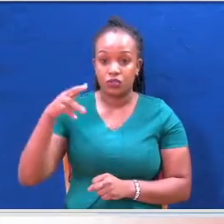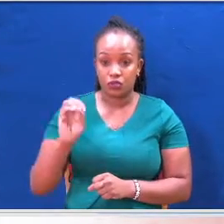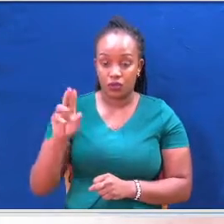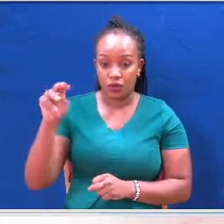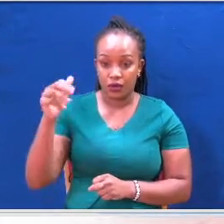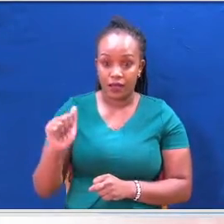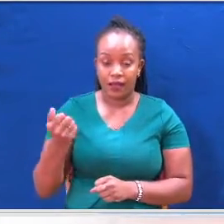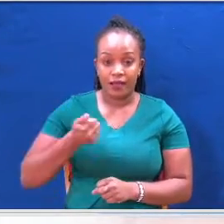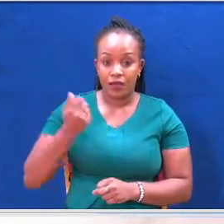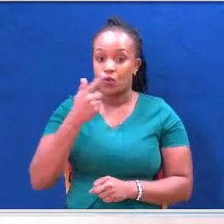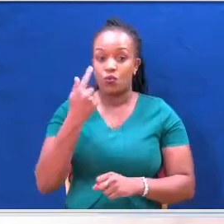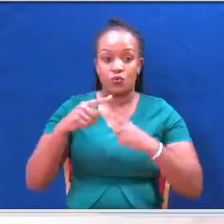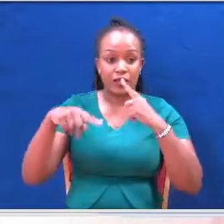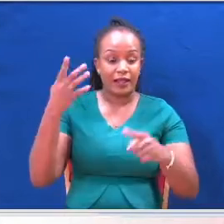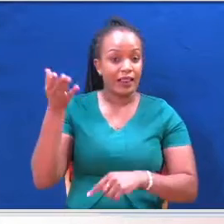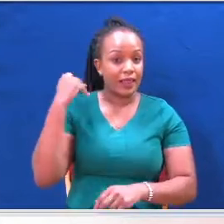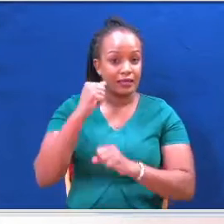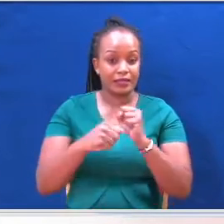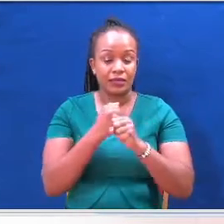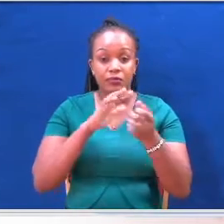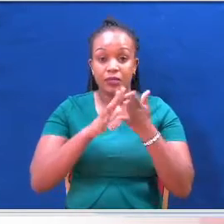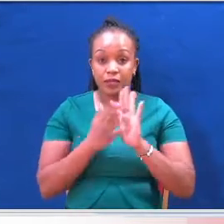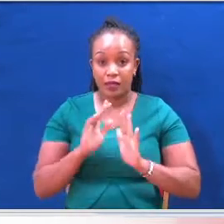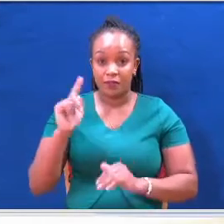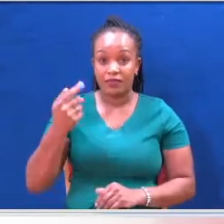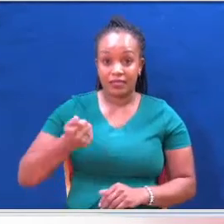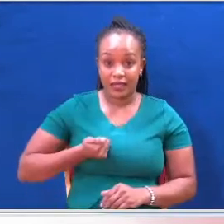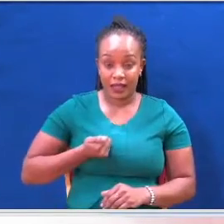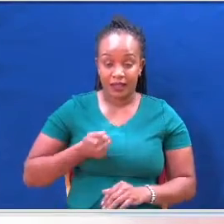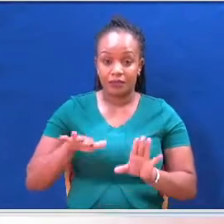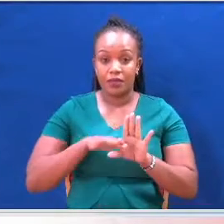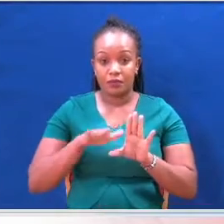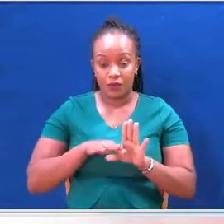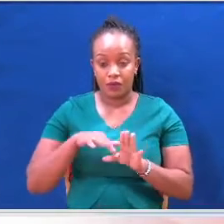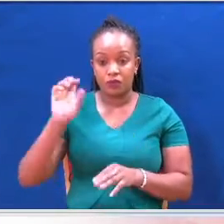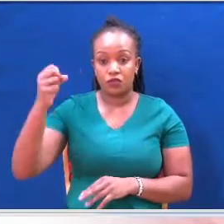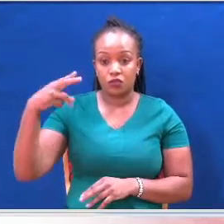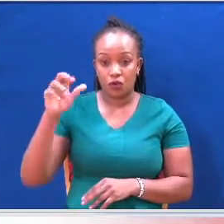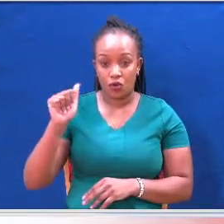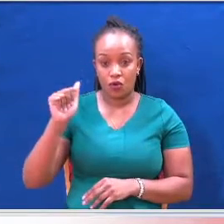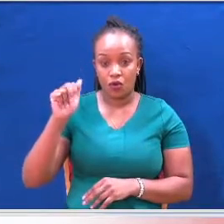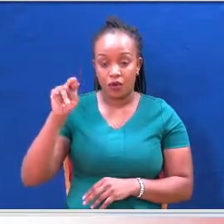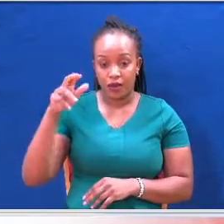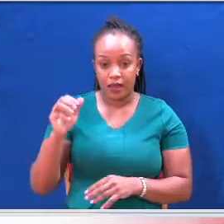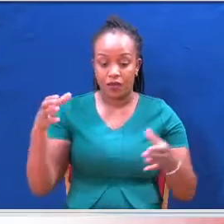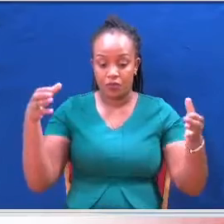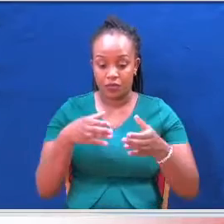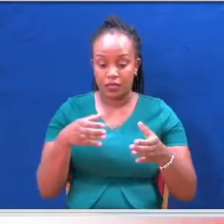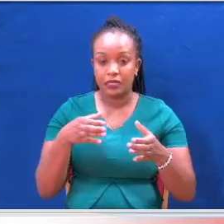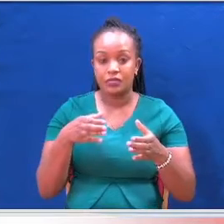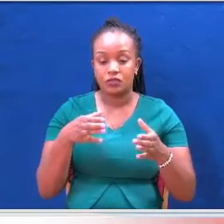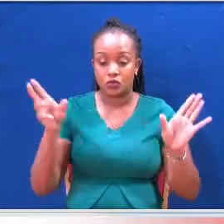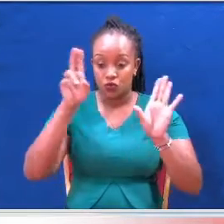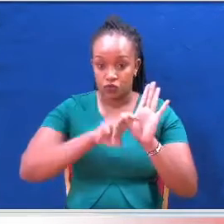headlines last year for becoming the first member of the Shona community in the country to join university. On Wednesday, she was among more